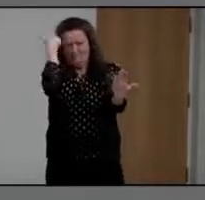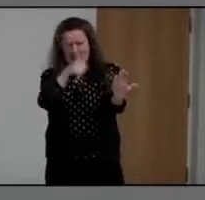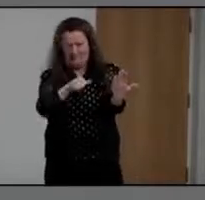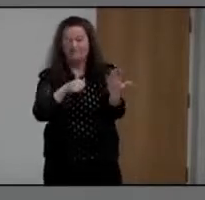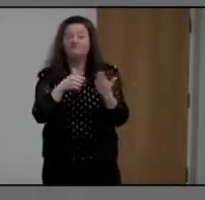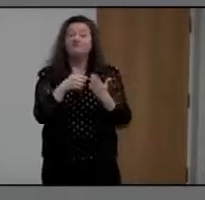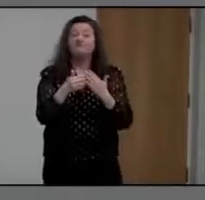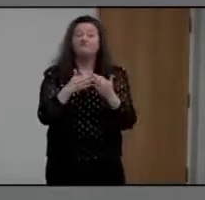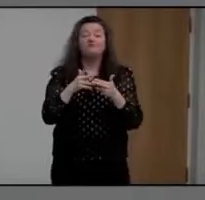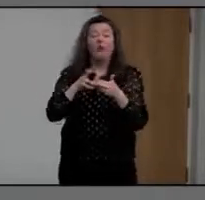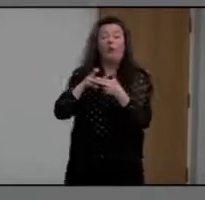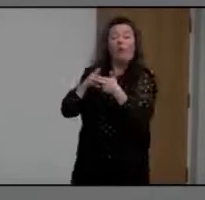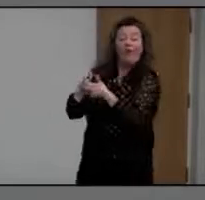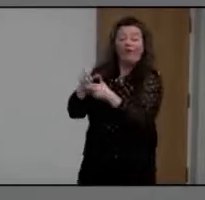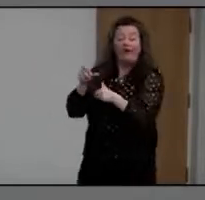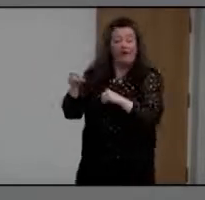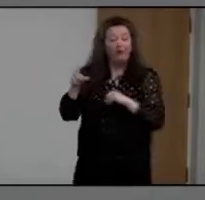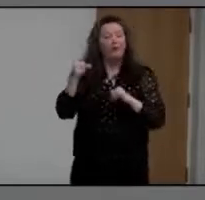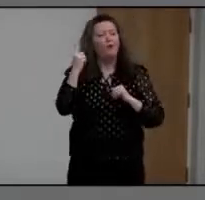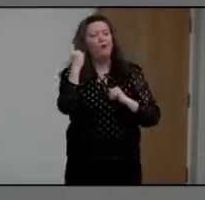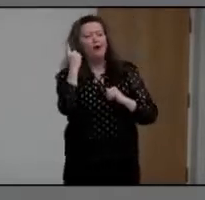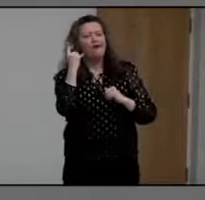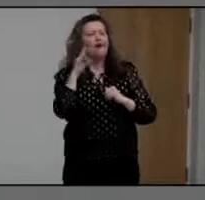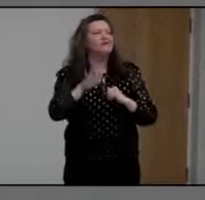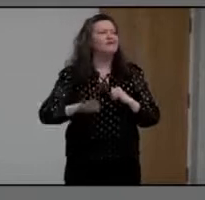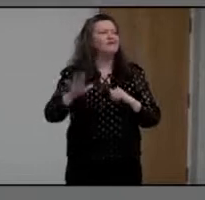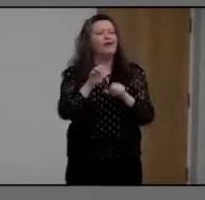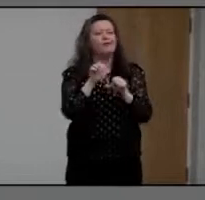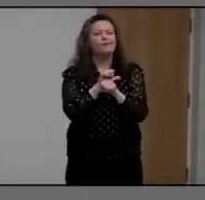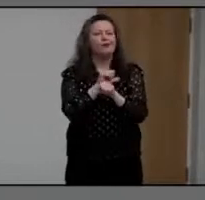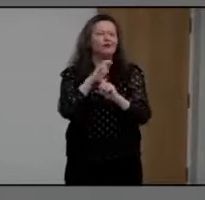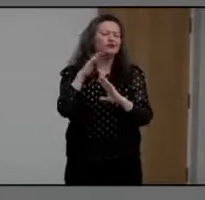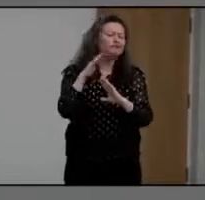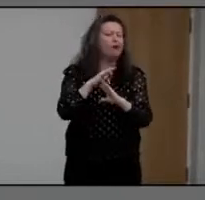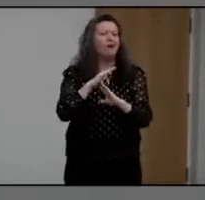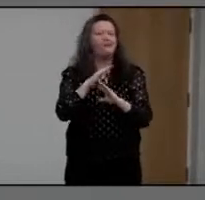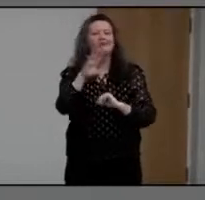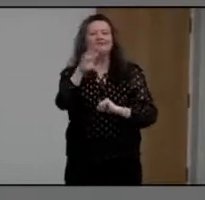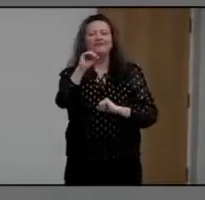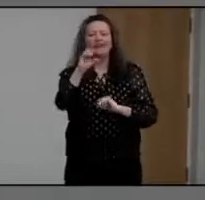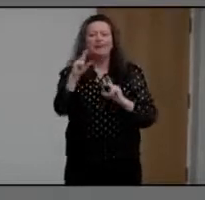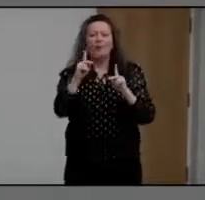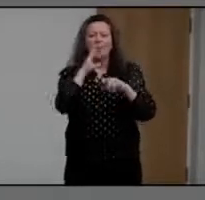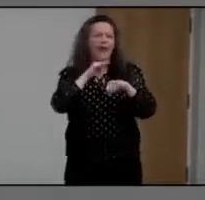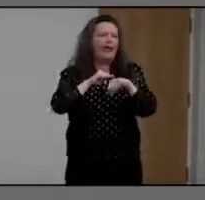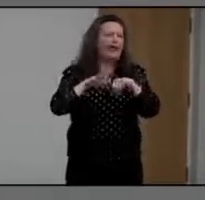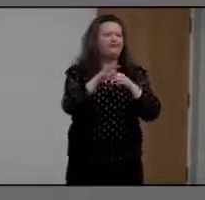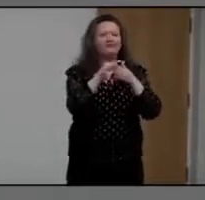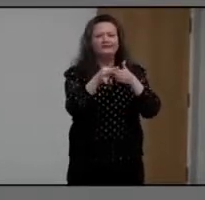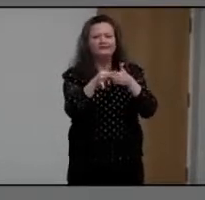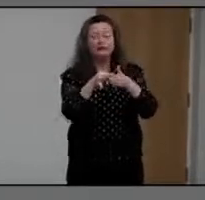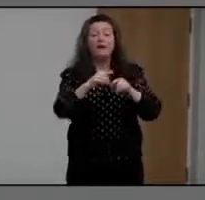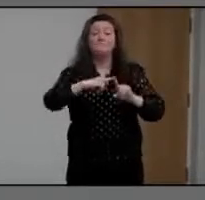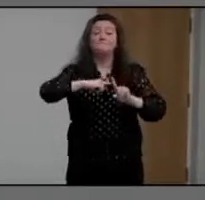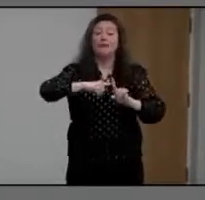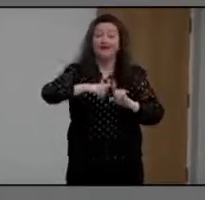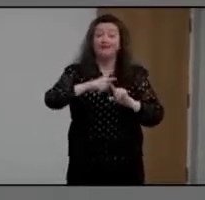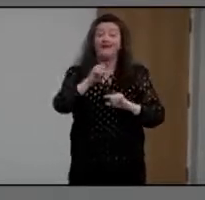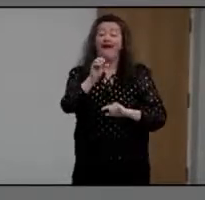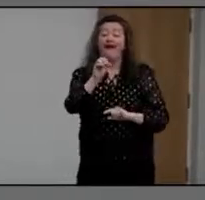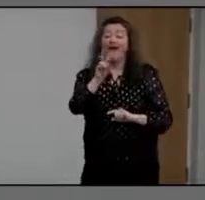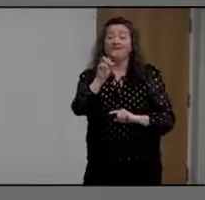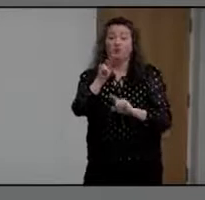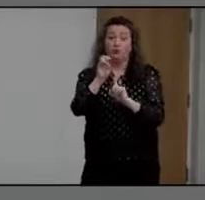Alberta's 50 most influential people by Venture magazine, and was on Avenue's inaugural list